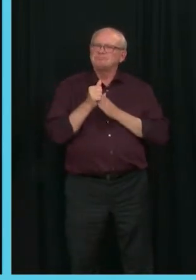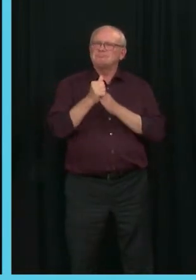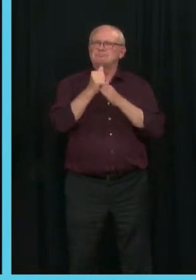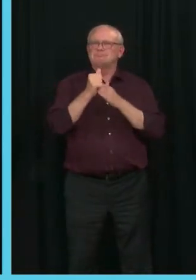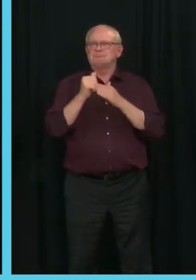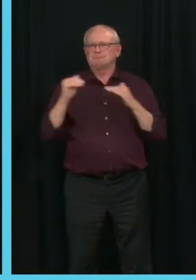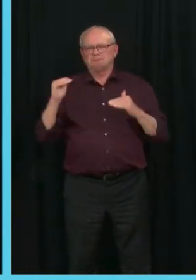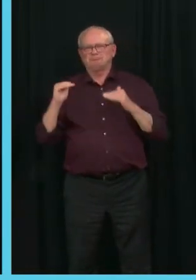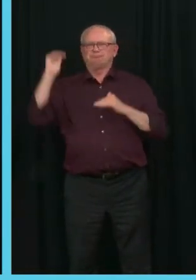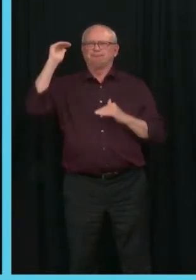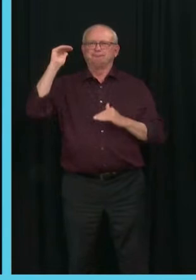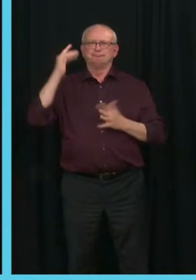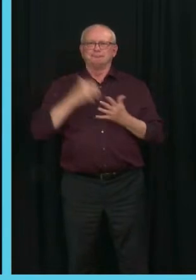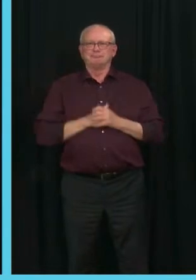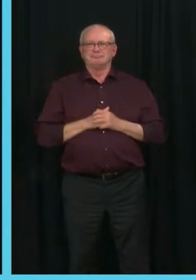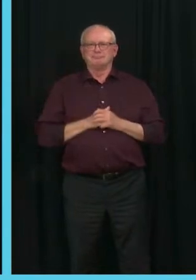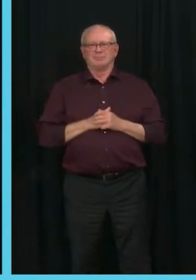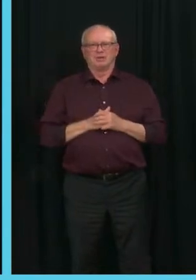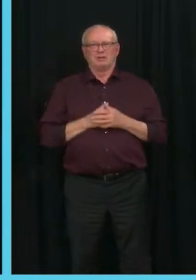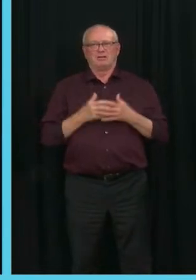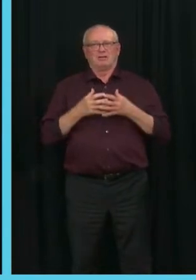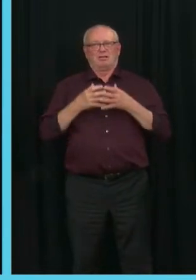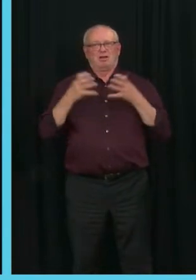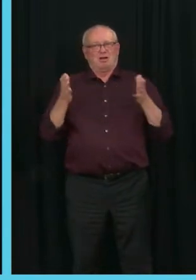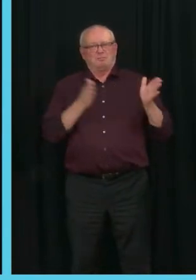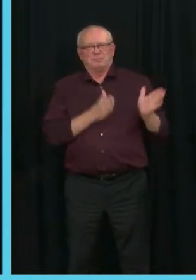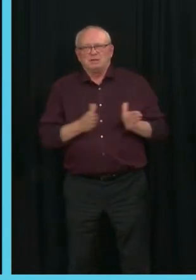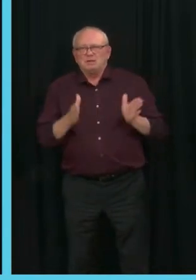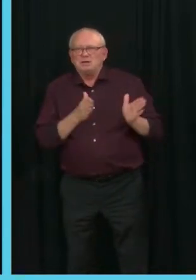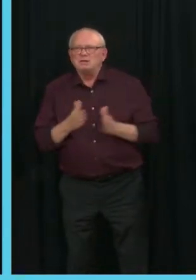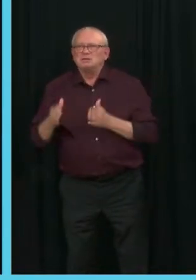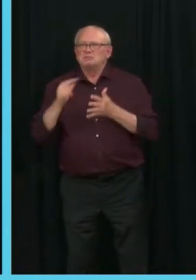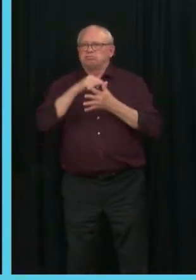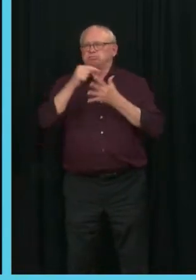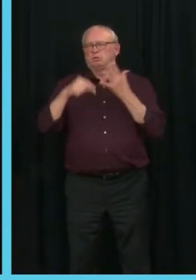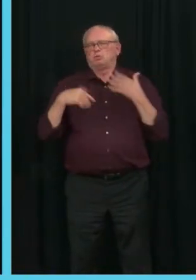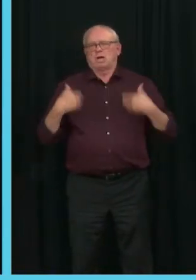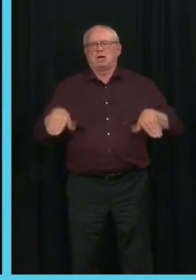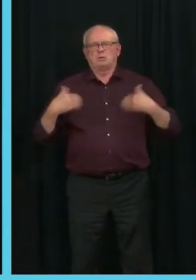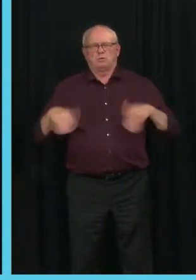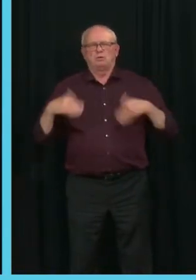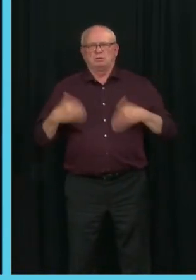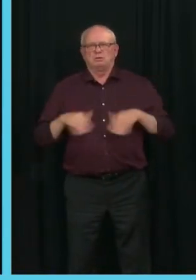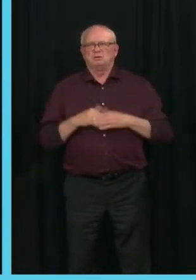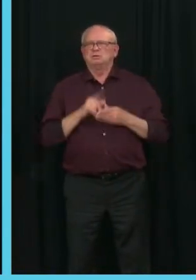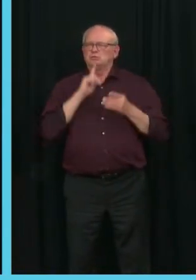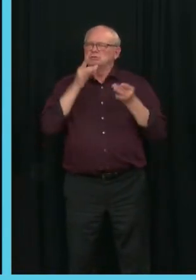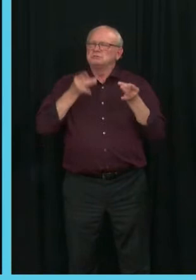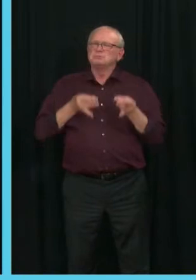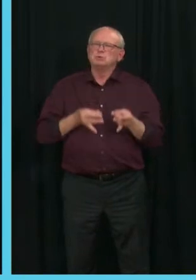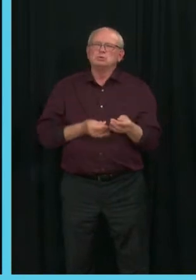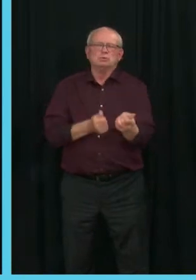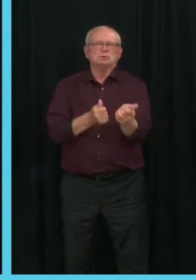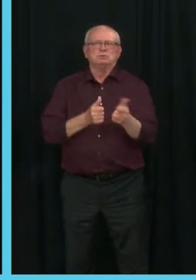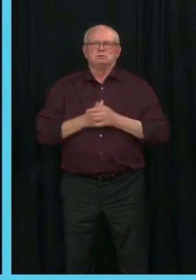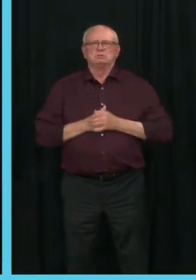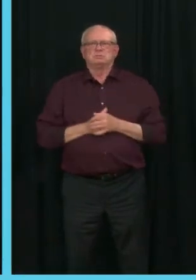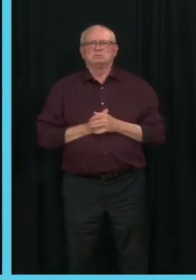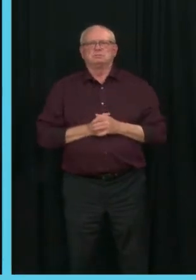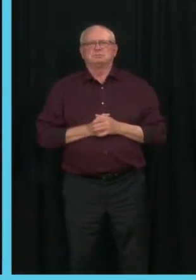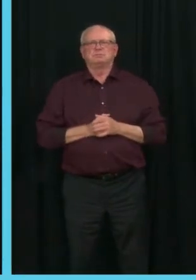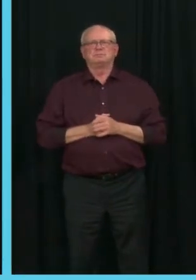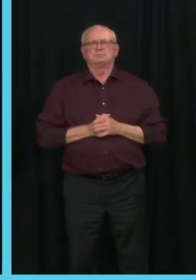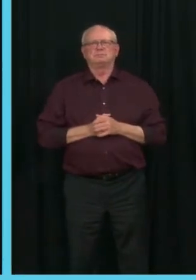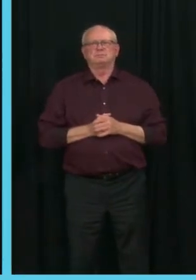huge project. It's being done just incredibly well, from the planning and the priority setting to the frontline work in